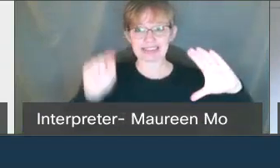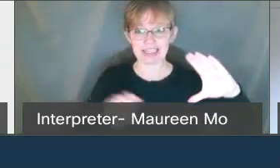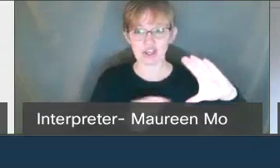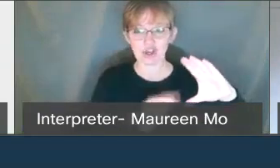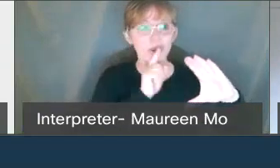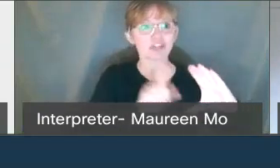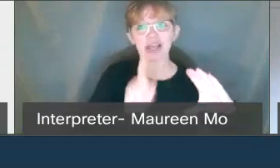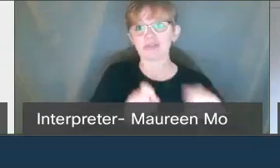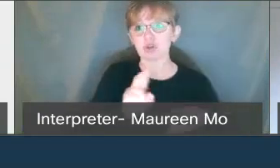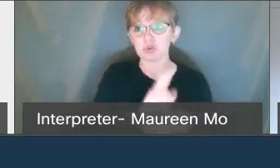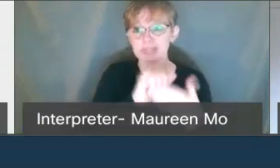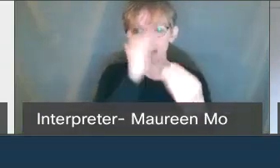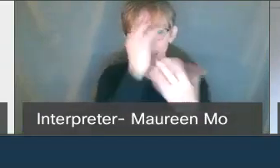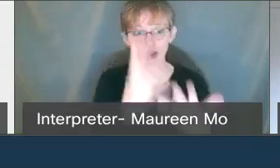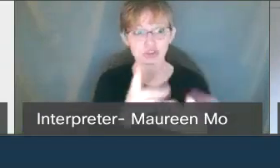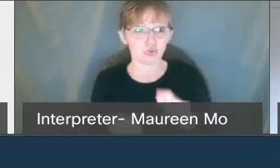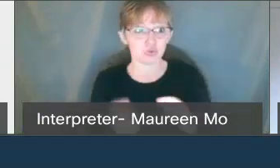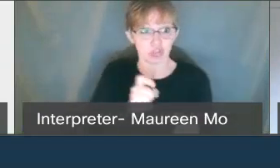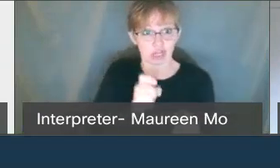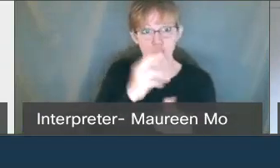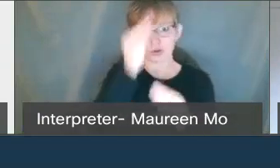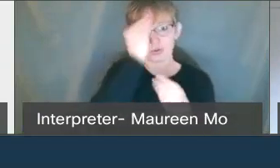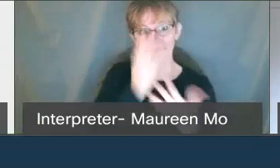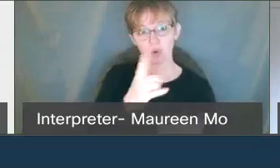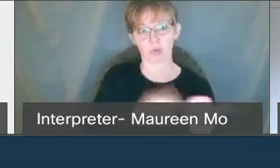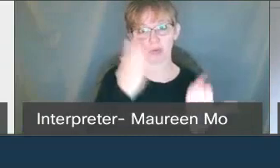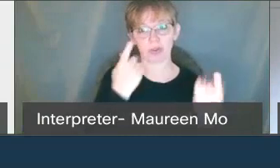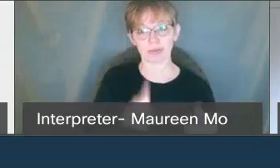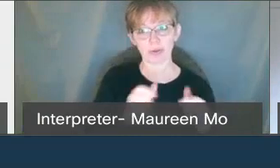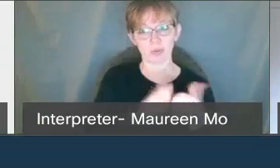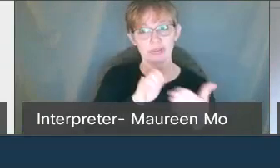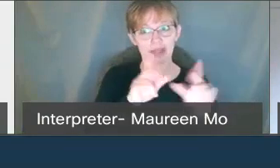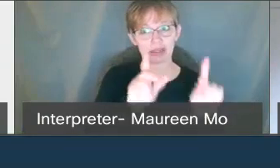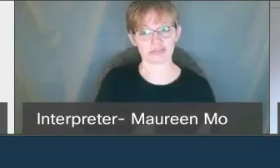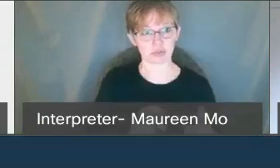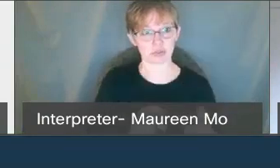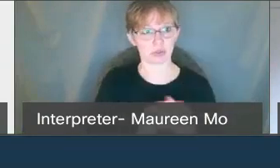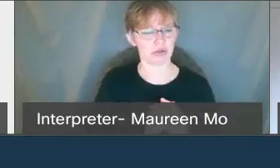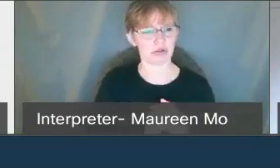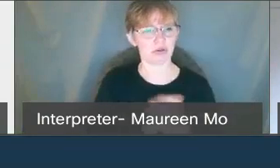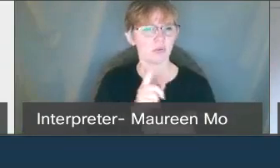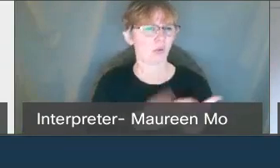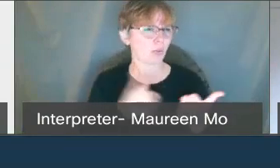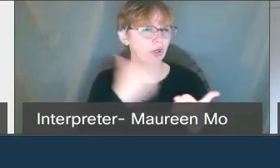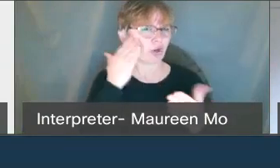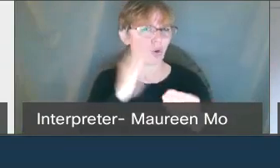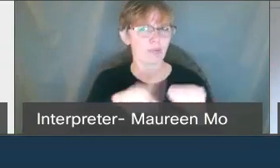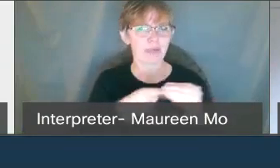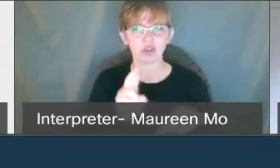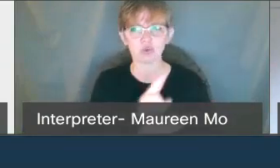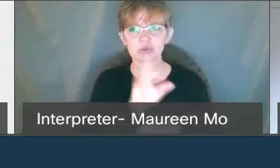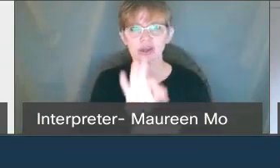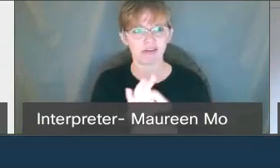information to change or inform what we were going to do with the individual. Well, what do we know about the use of risk assessment instruments in